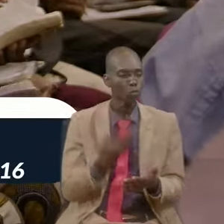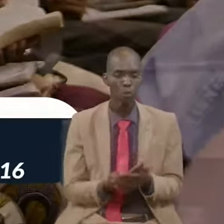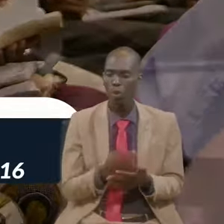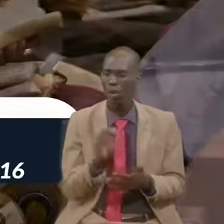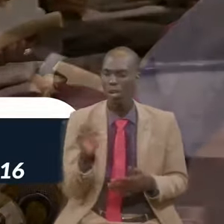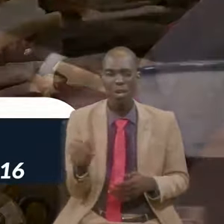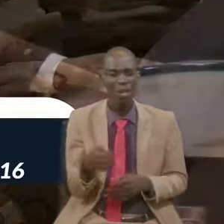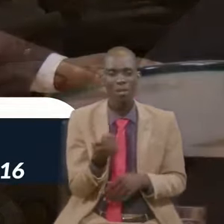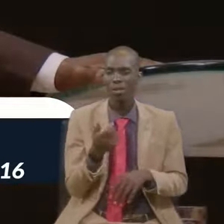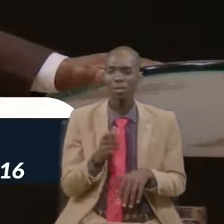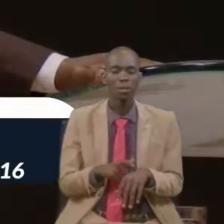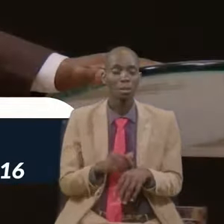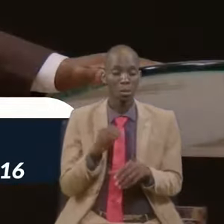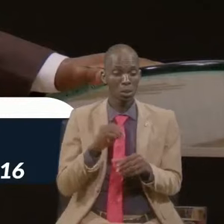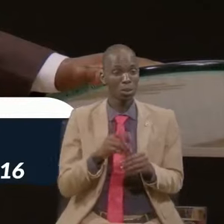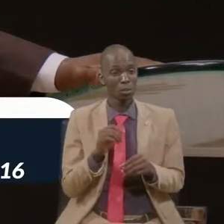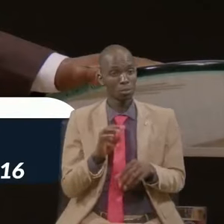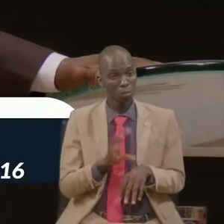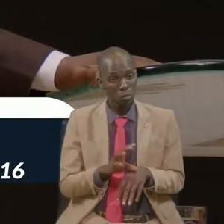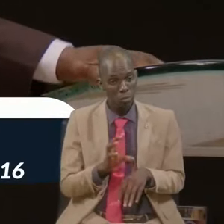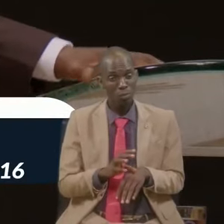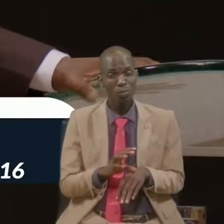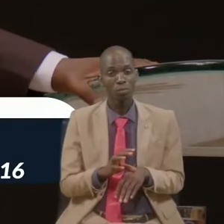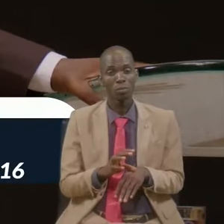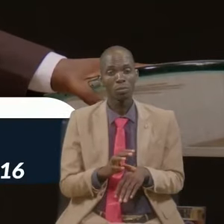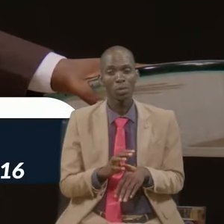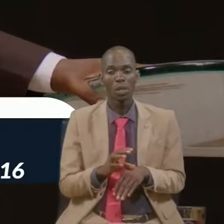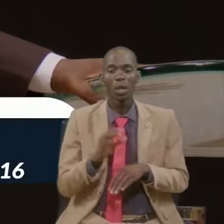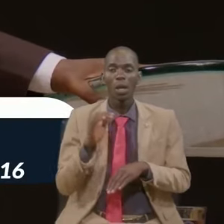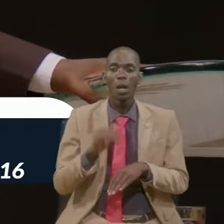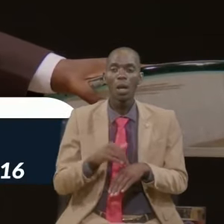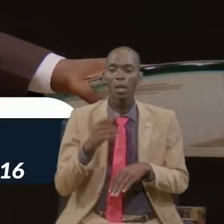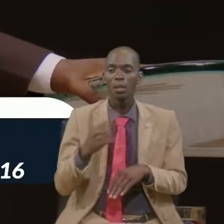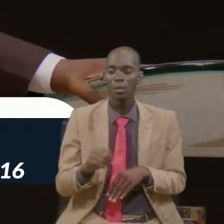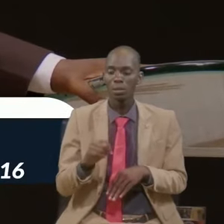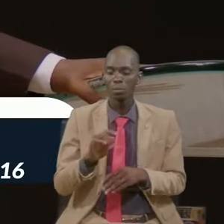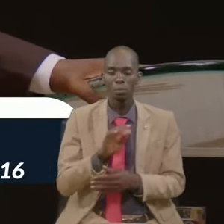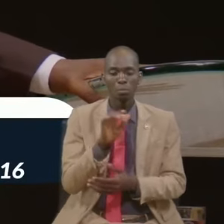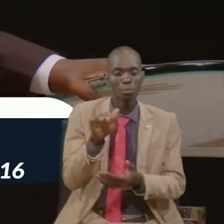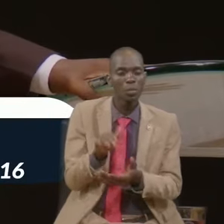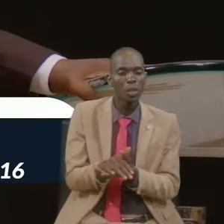Anytime in the church, at the marriage committee,